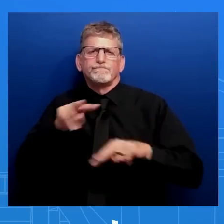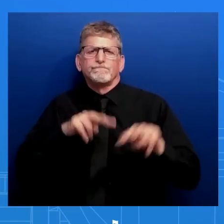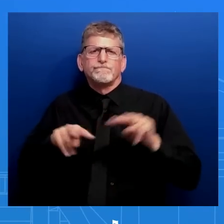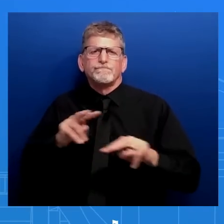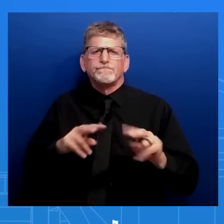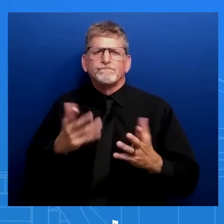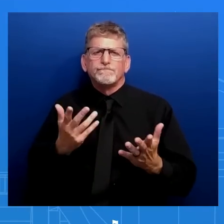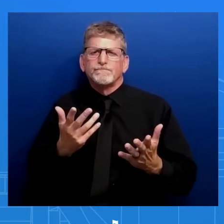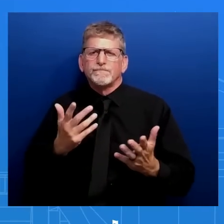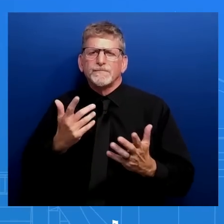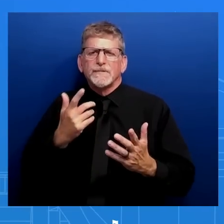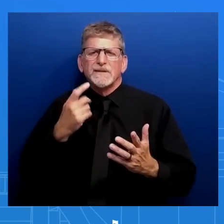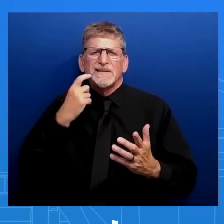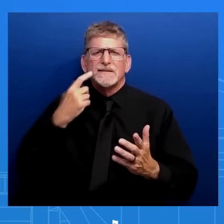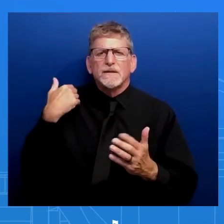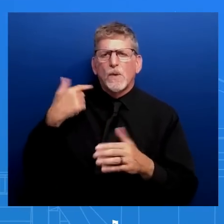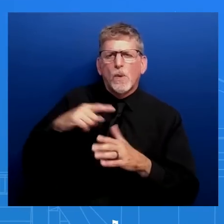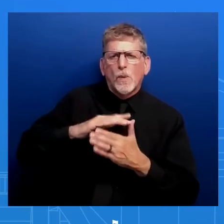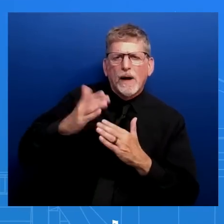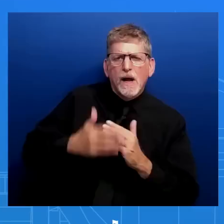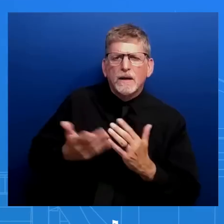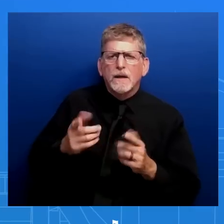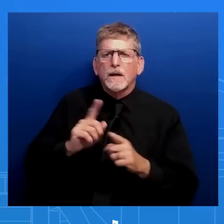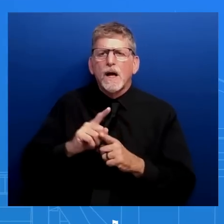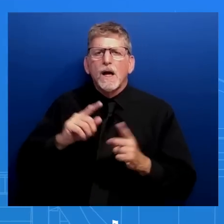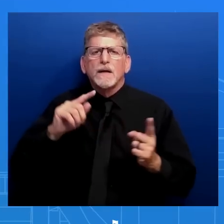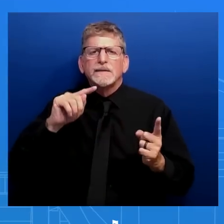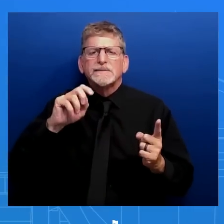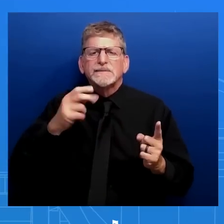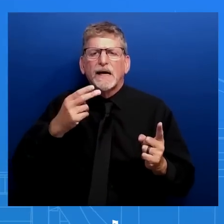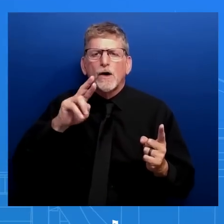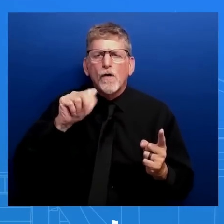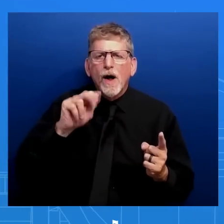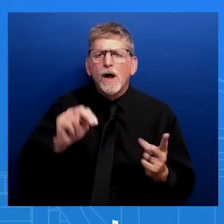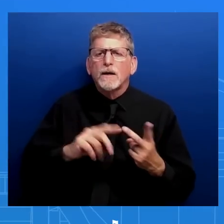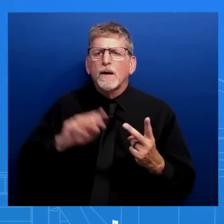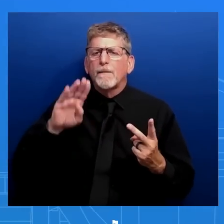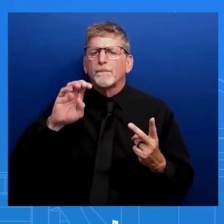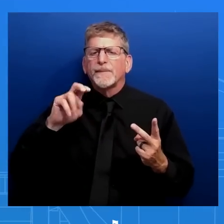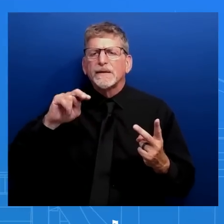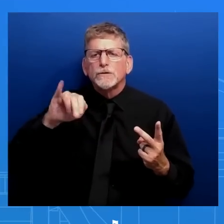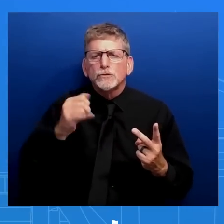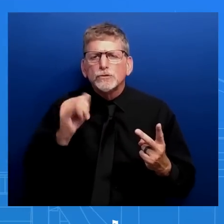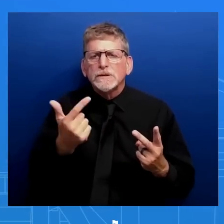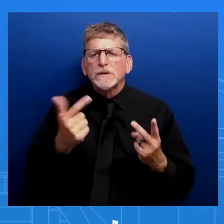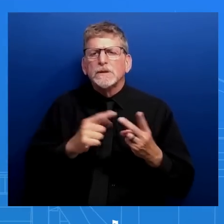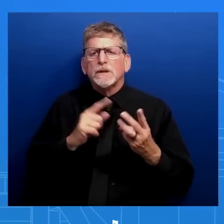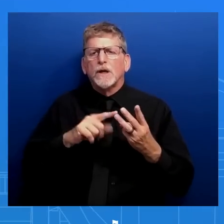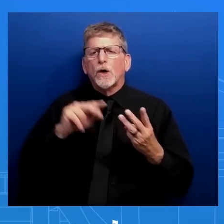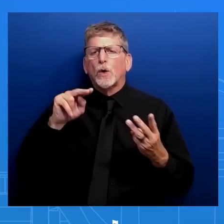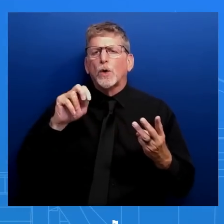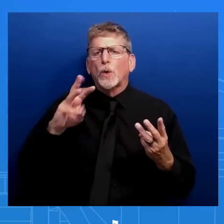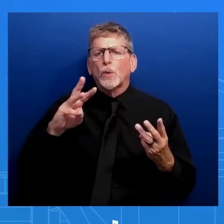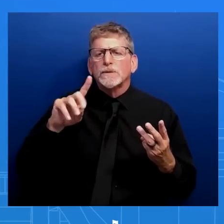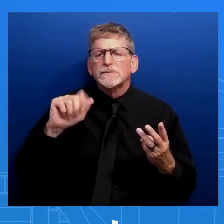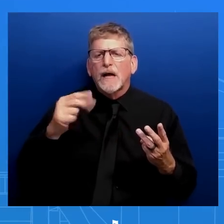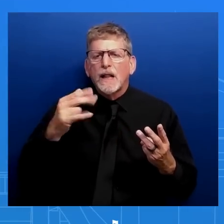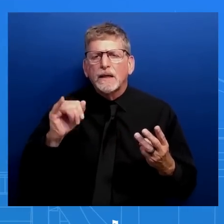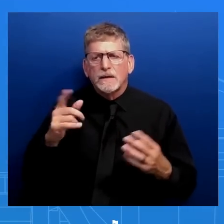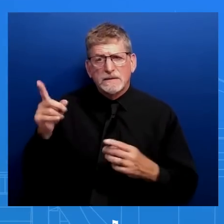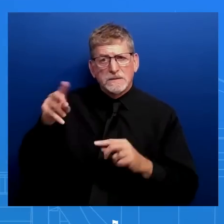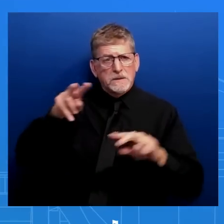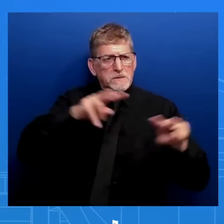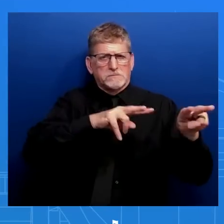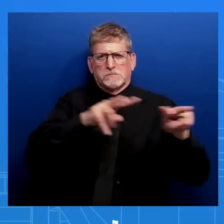Tehran's reaction, Beijing's reaction, and New Delhi? Did Washington engage with any of those three? And then also, we know that